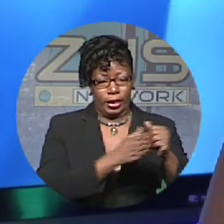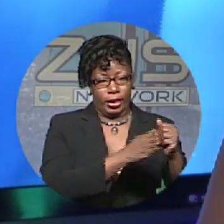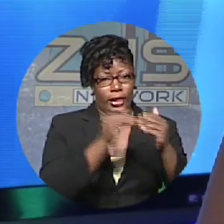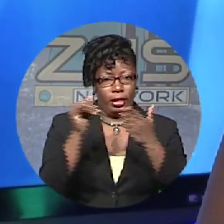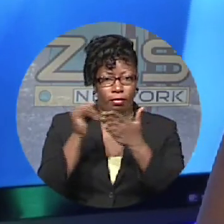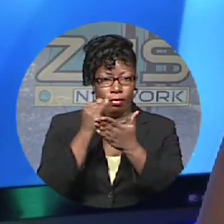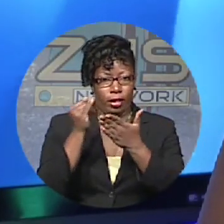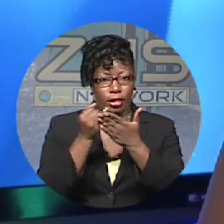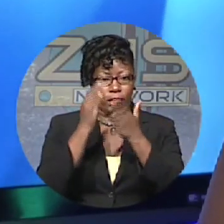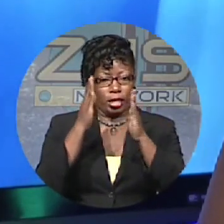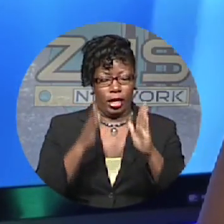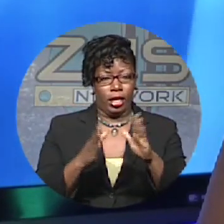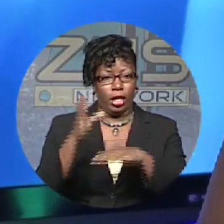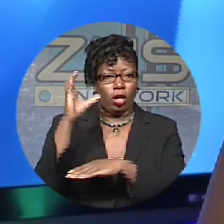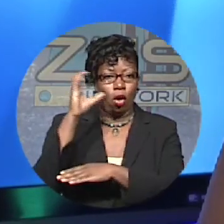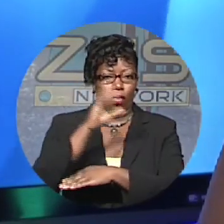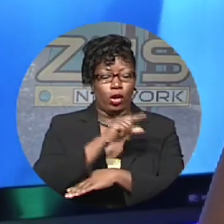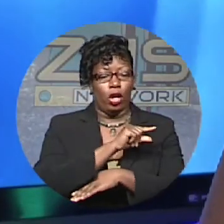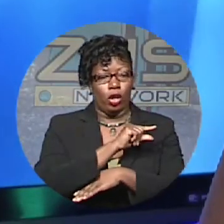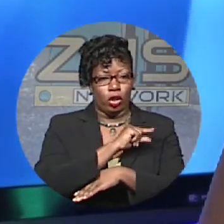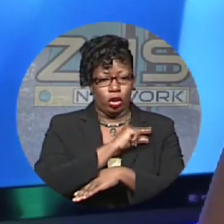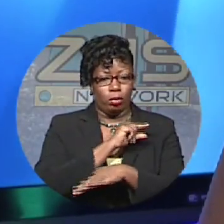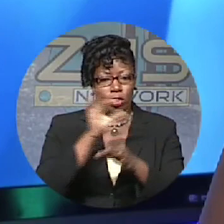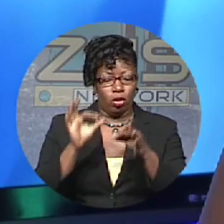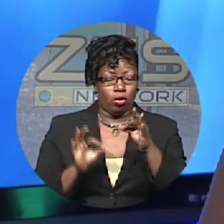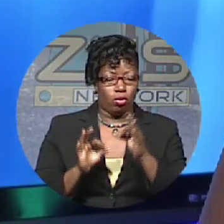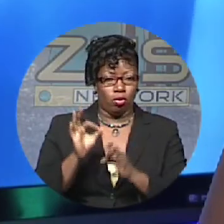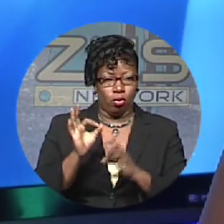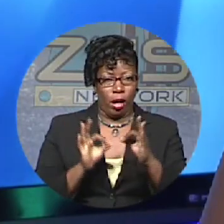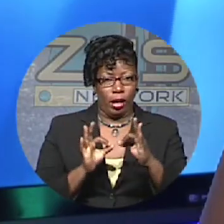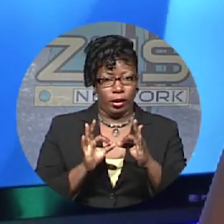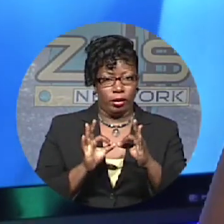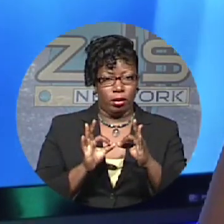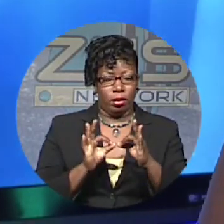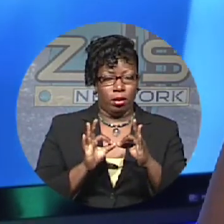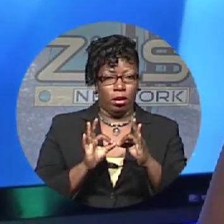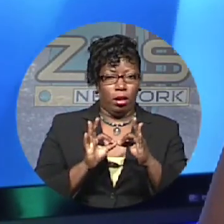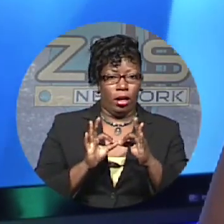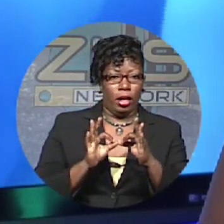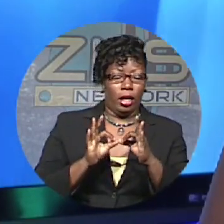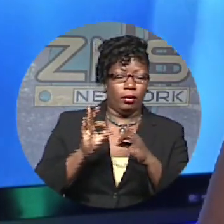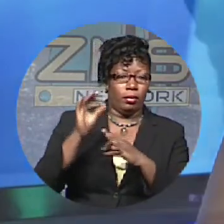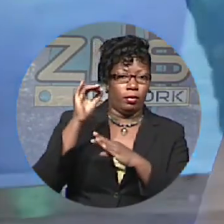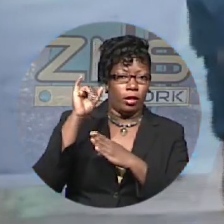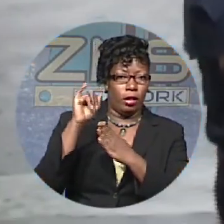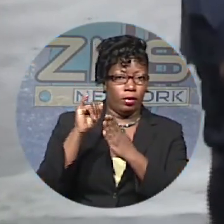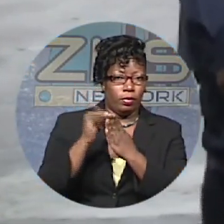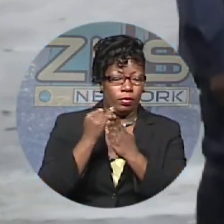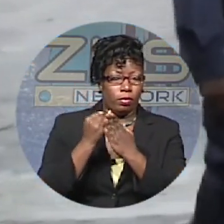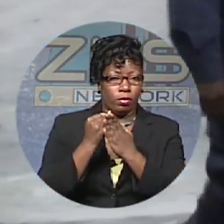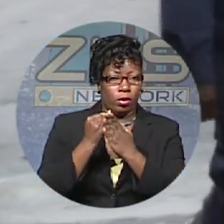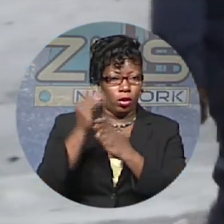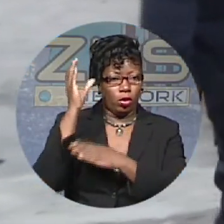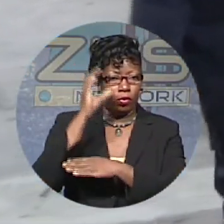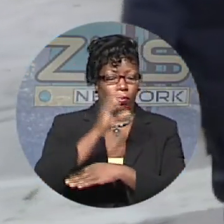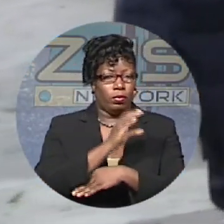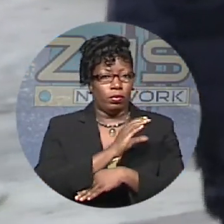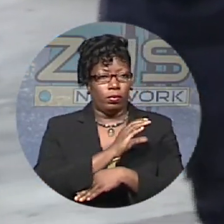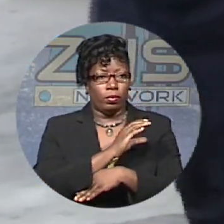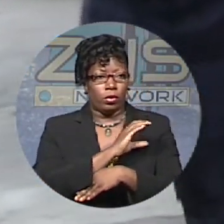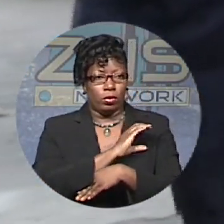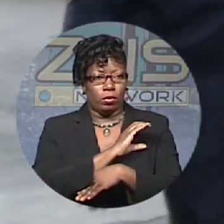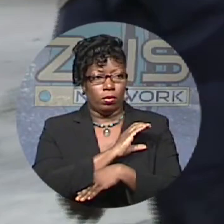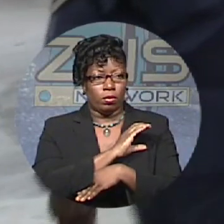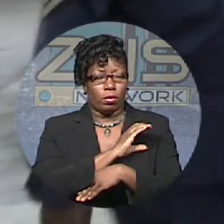in the Kofi Goodman murder trial, Assistant Superintendent of Police Bernard Bonnaby, took the stand again today. Defense attorney Jeffrey